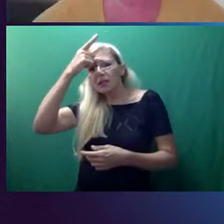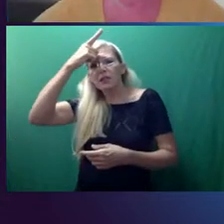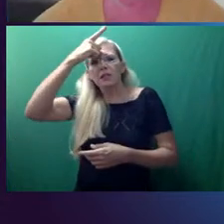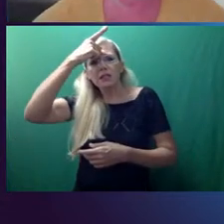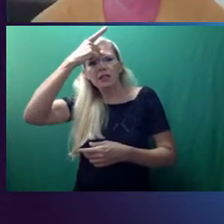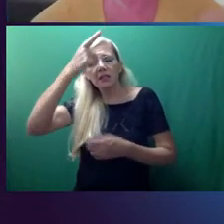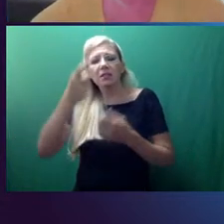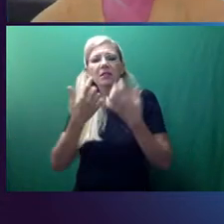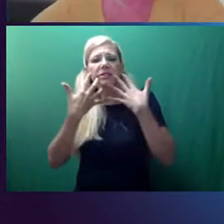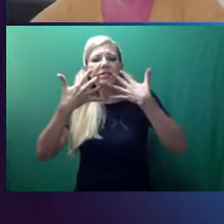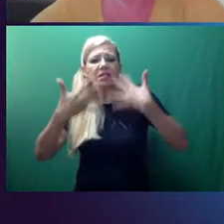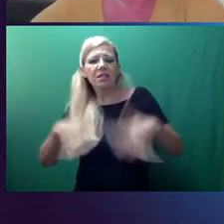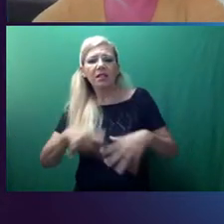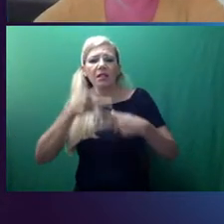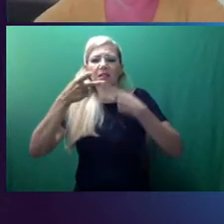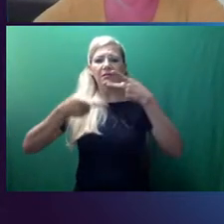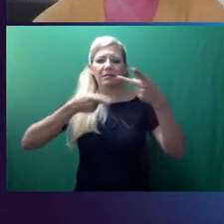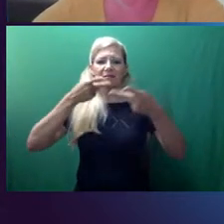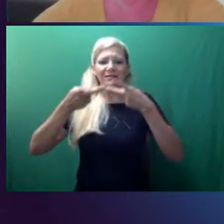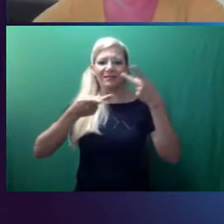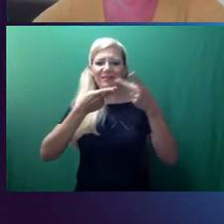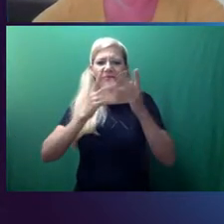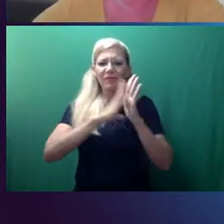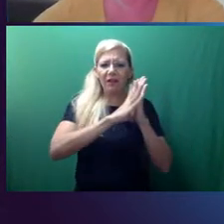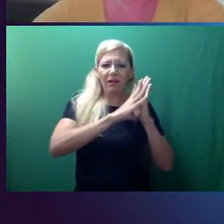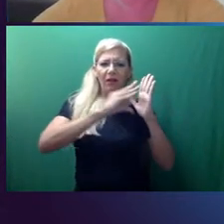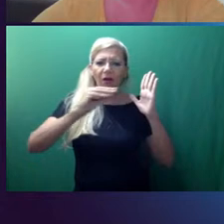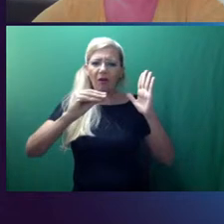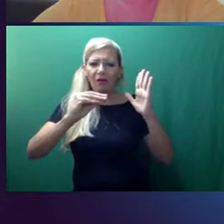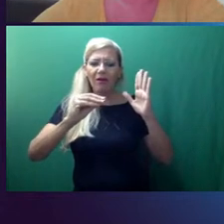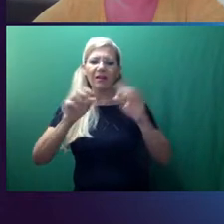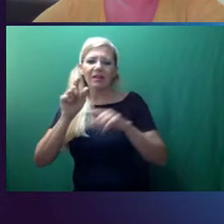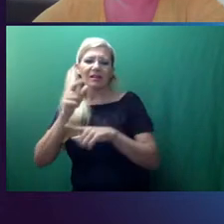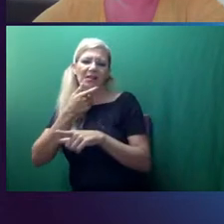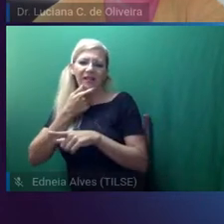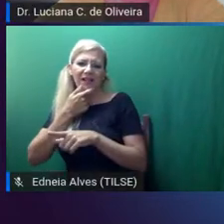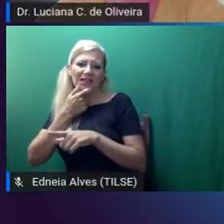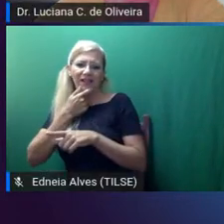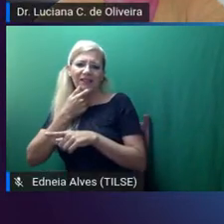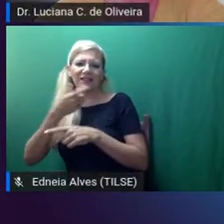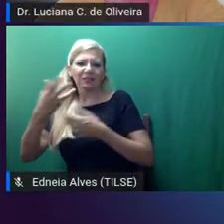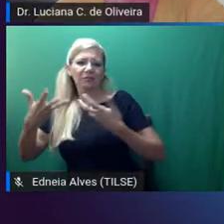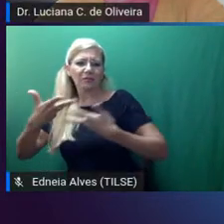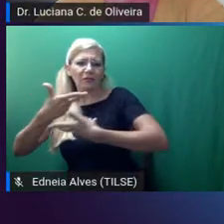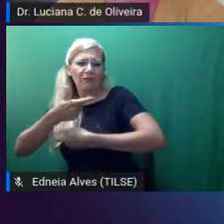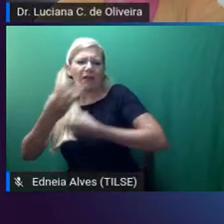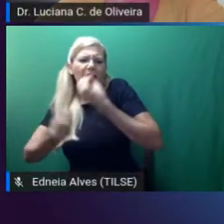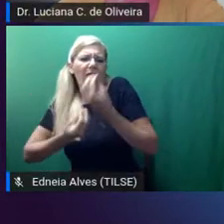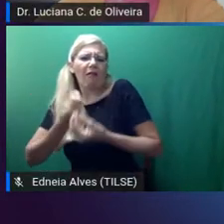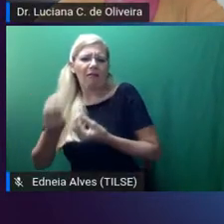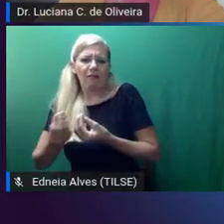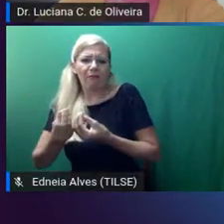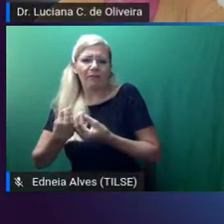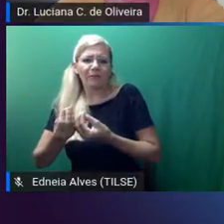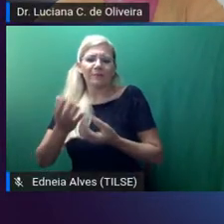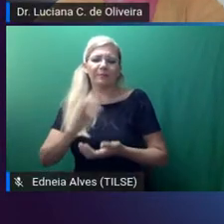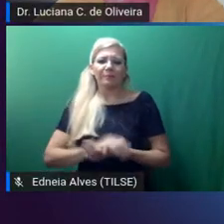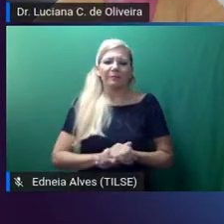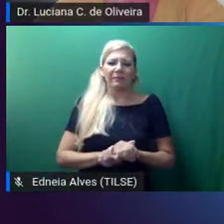native speaker as a model of English language proficiency? And